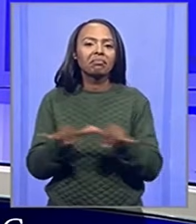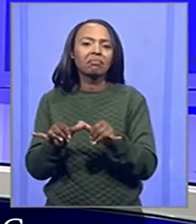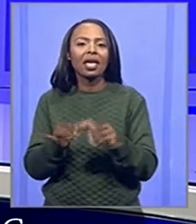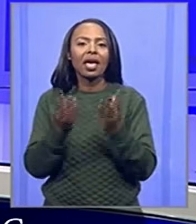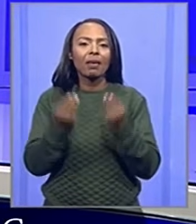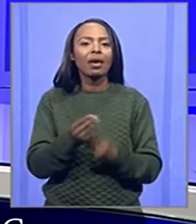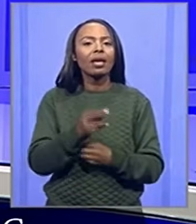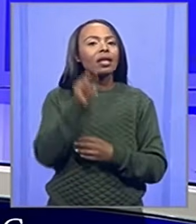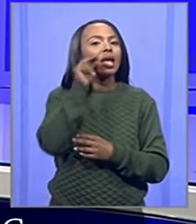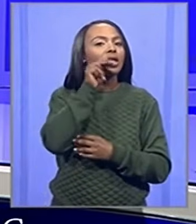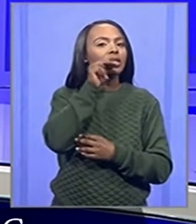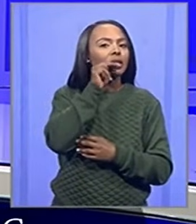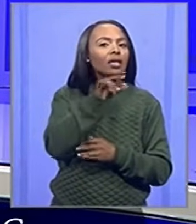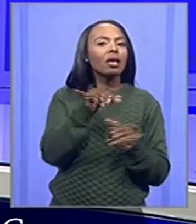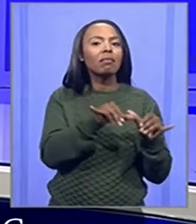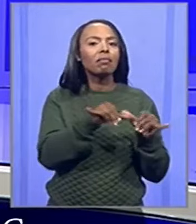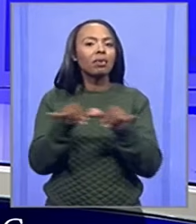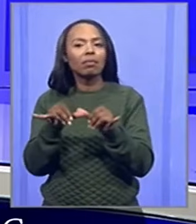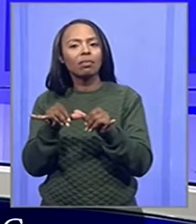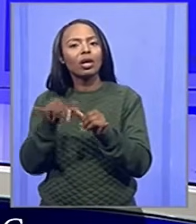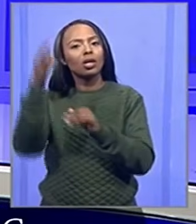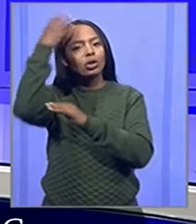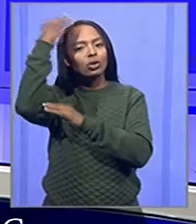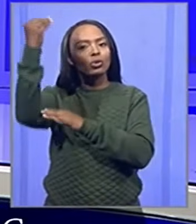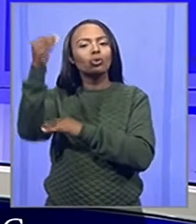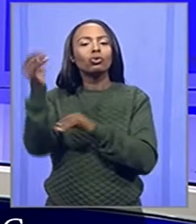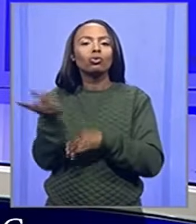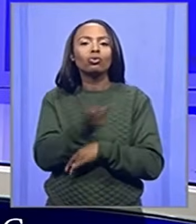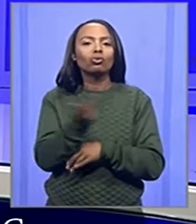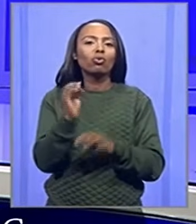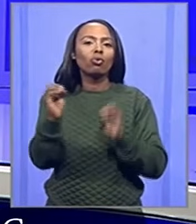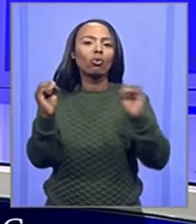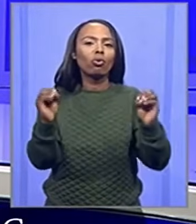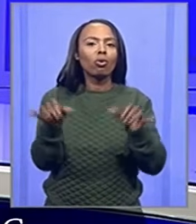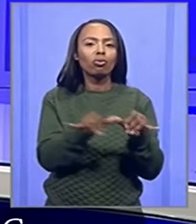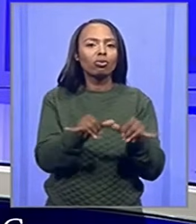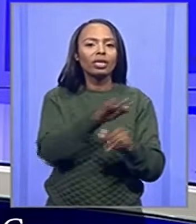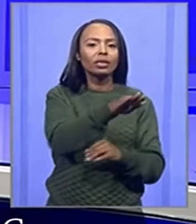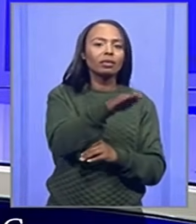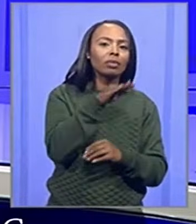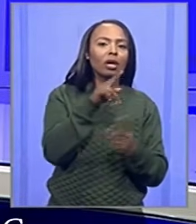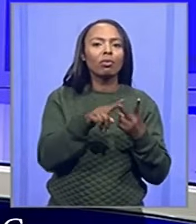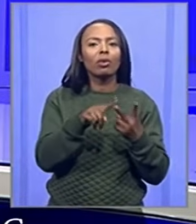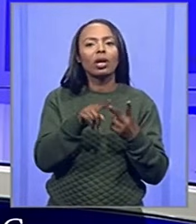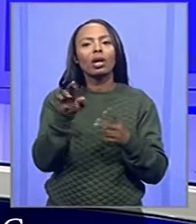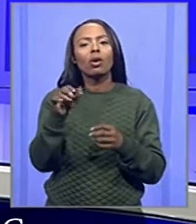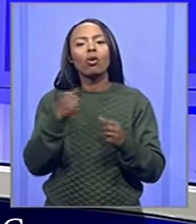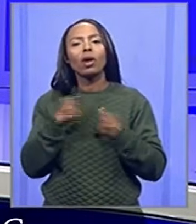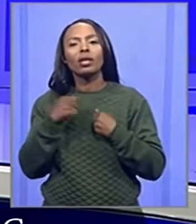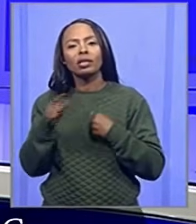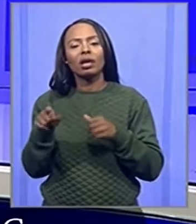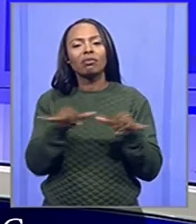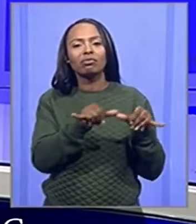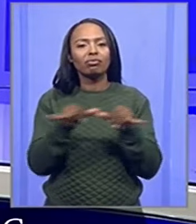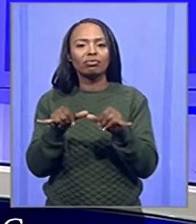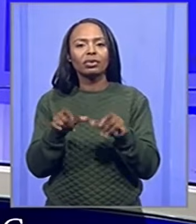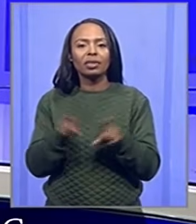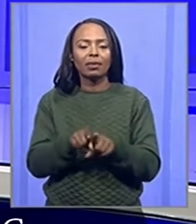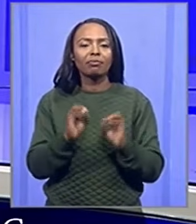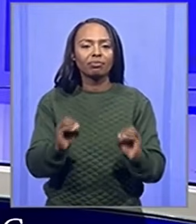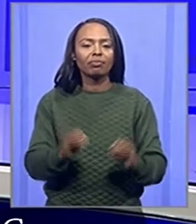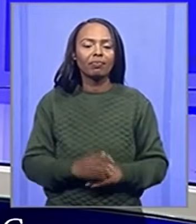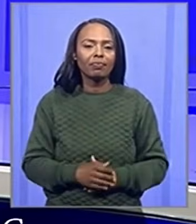Nigeria tshamekile maleka no le Lesotho kwa Uyo. Zimbabwe maleka a lefela le Rwanda.